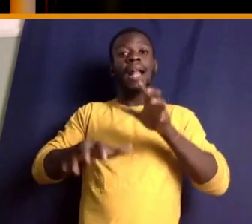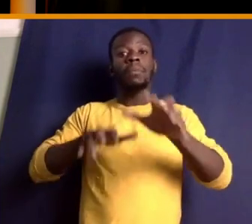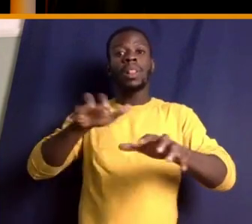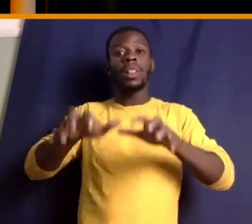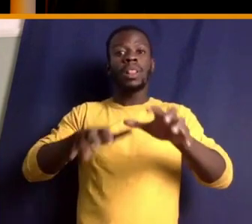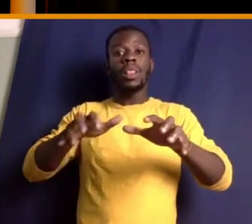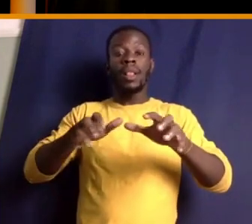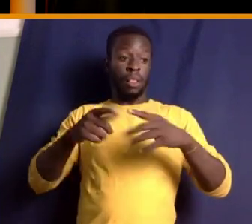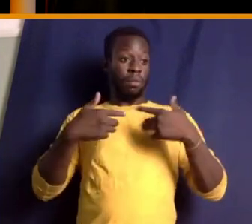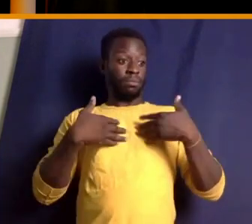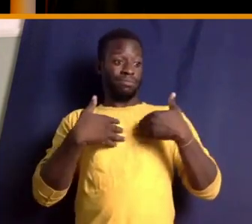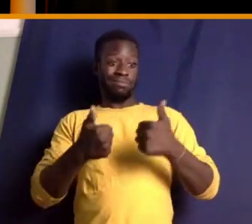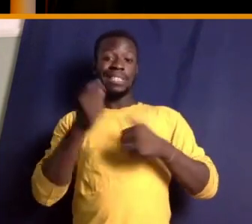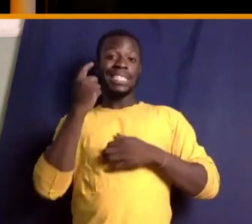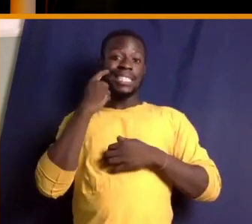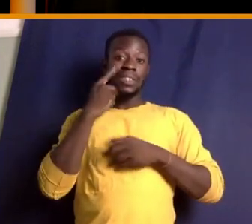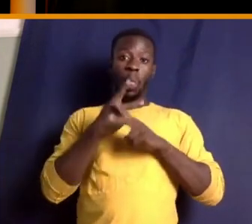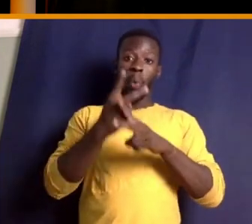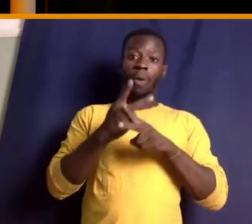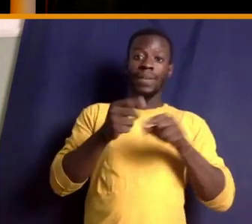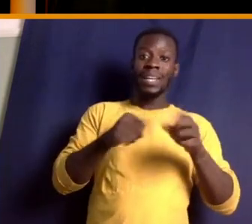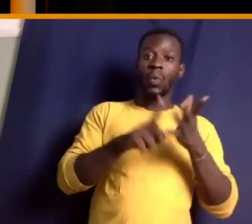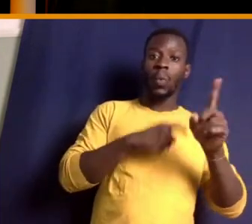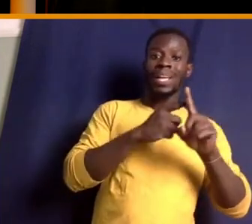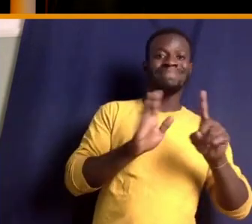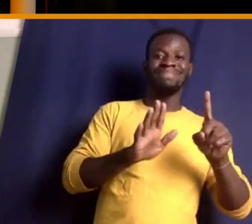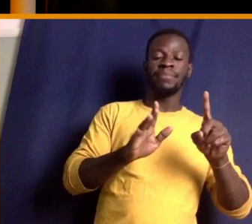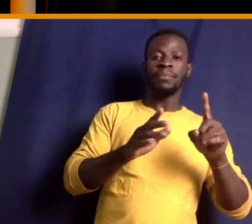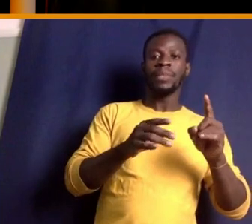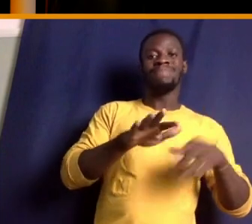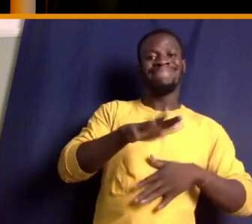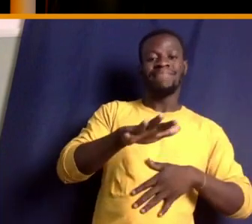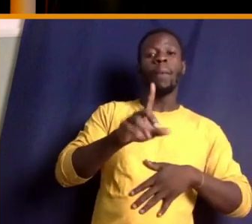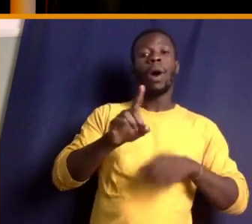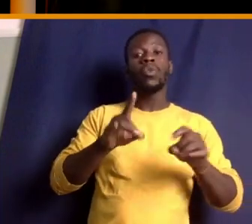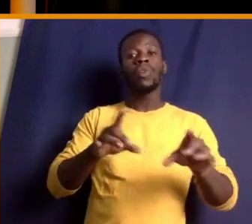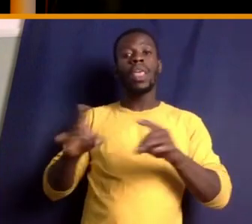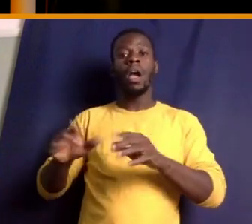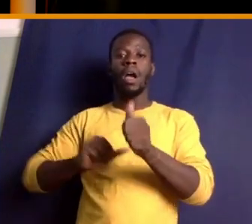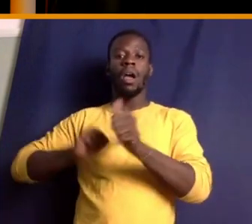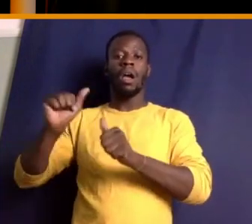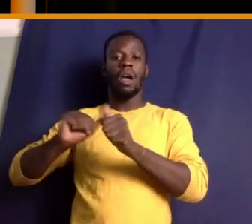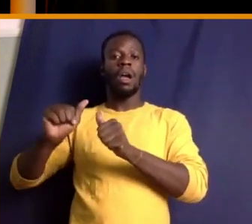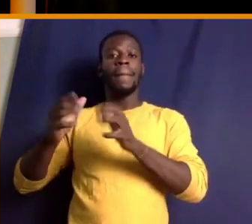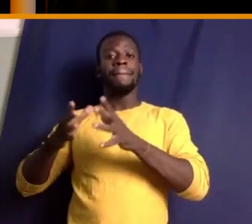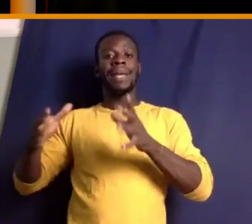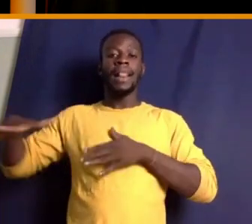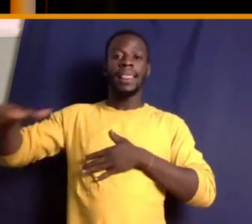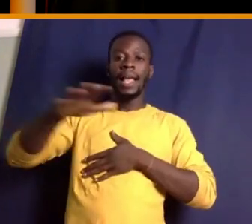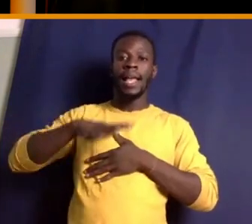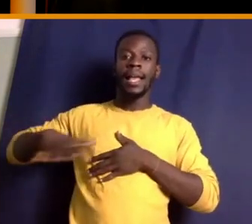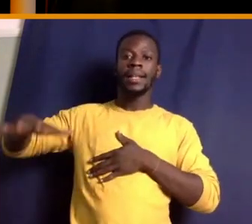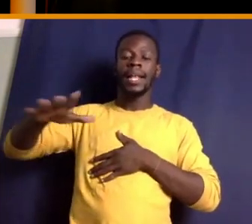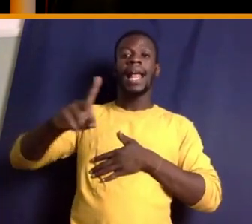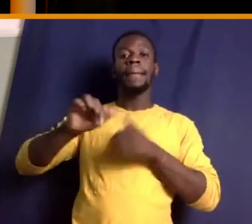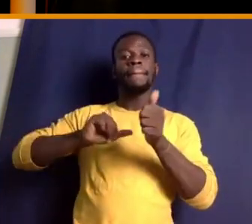here in the UK. There are farming practices and treatments widely in use in Australia that are banned in the UK, and their use of antibiotics is,